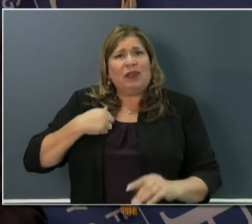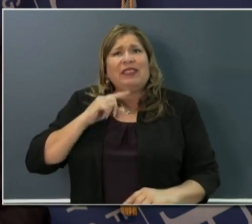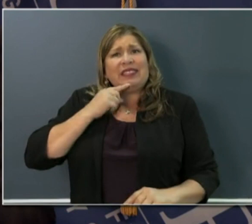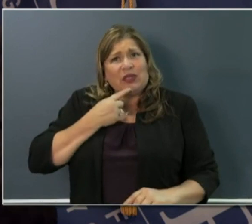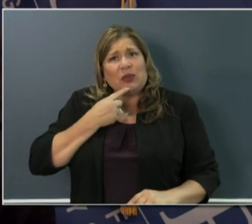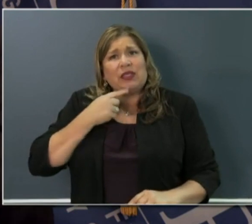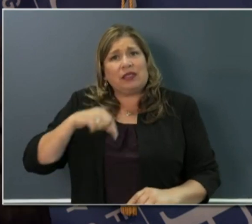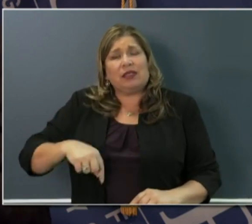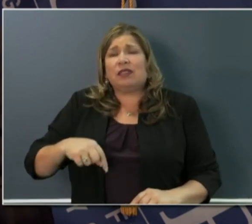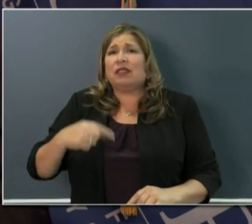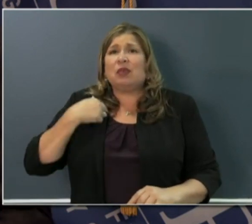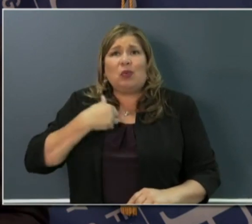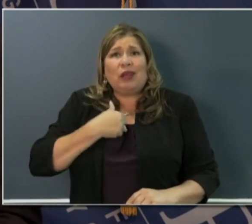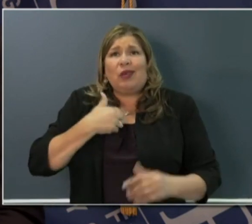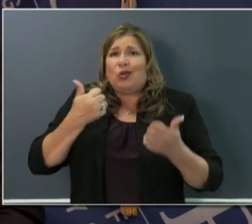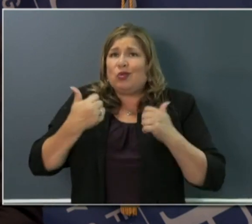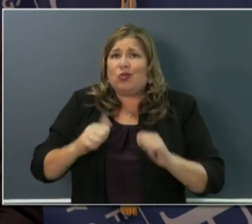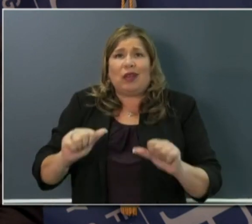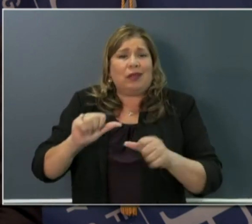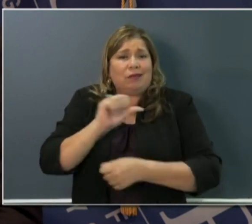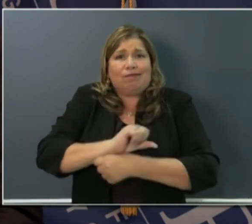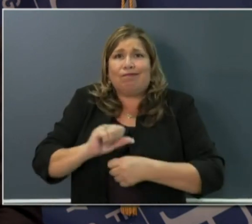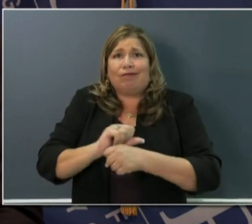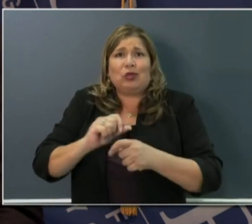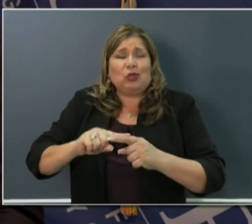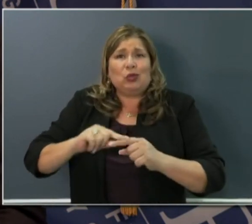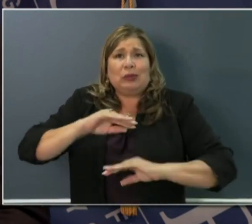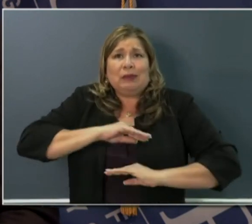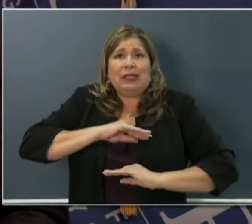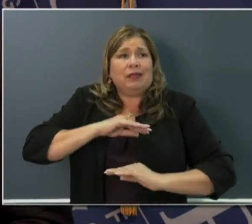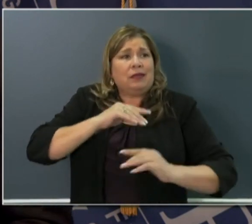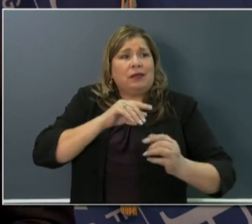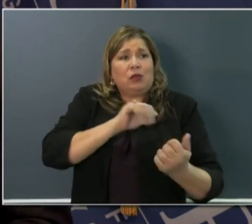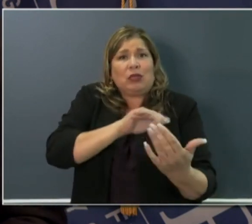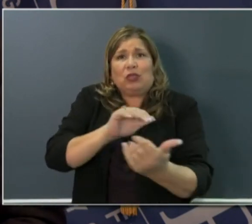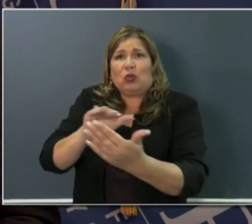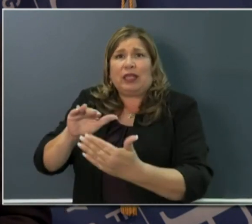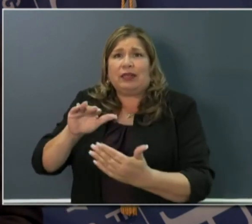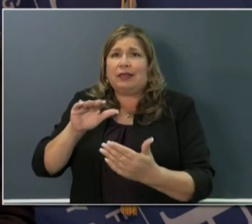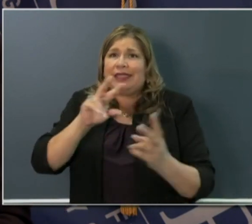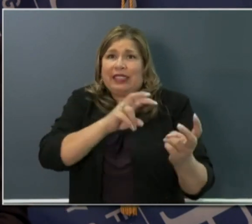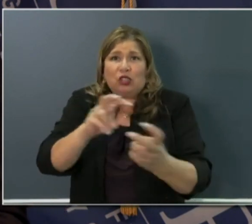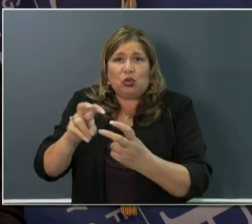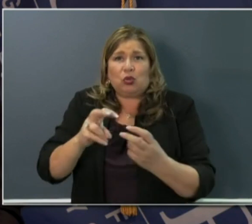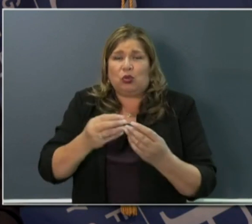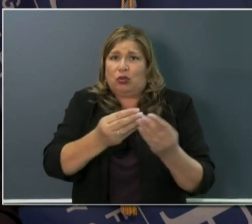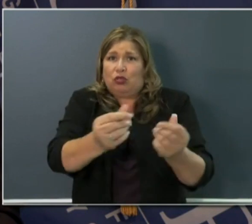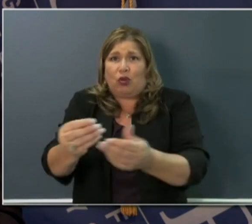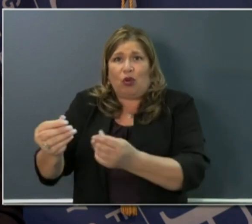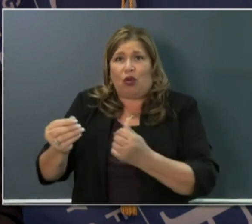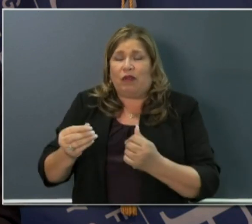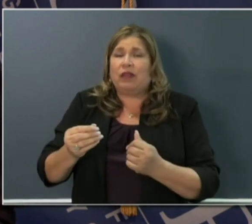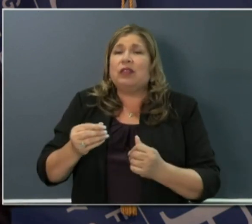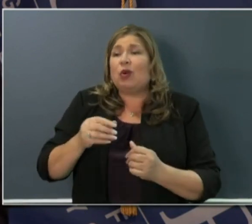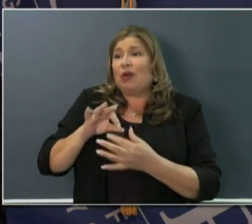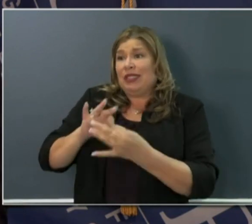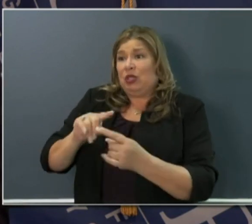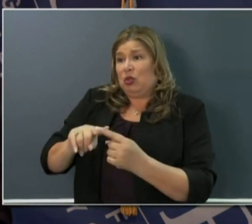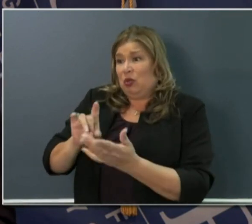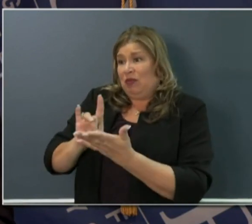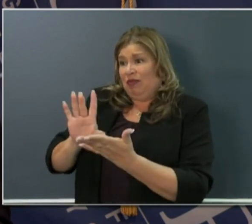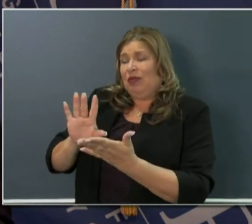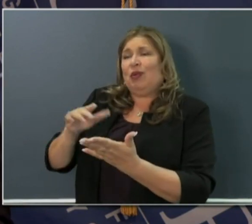moment, and we are leaning in to meet this moment, and that is another area where I can assure you we're leaning in,